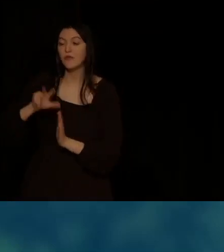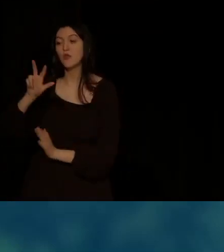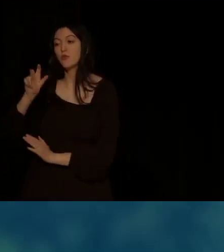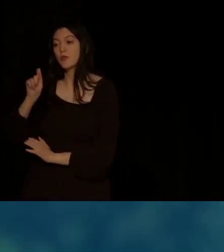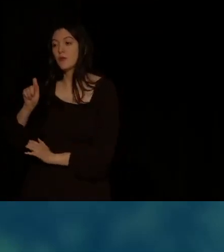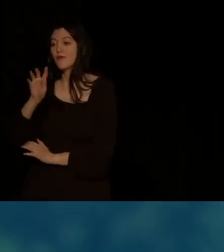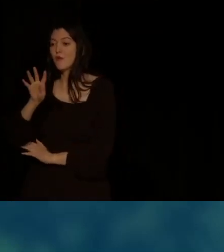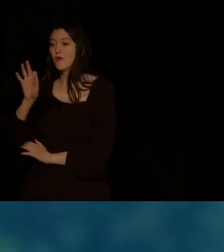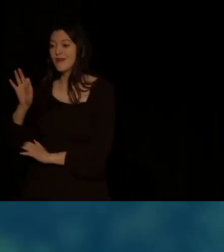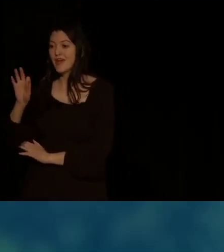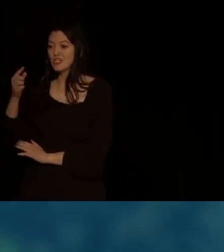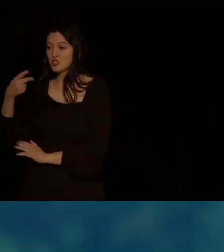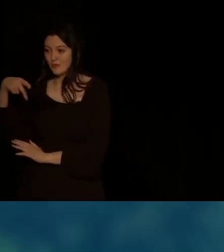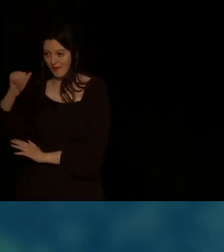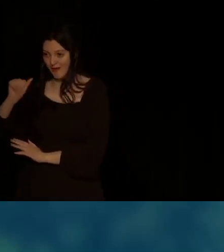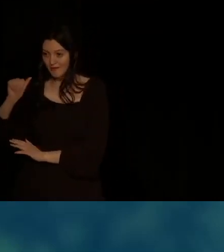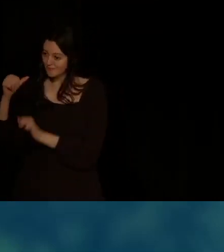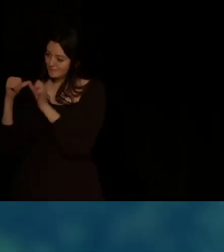3.49 GPA.